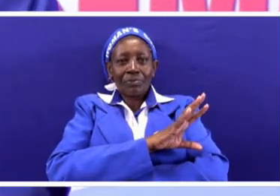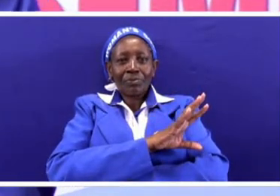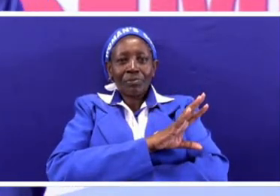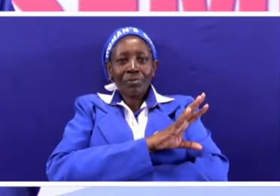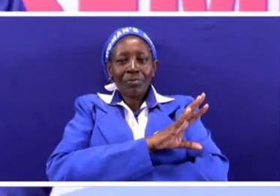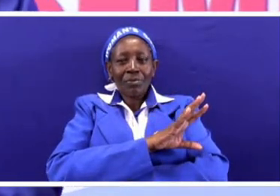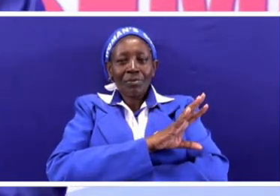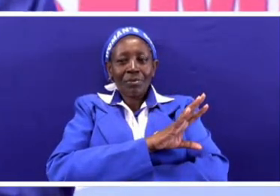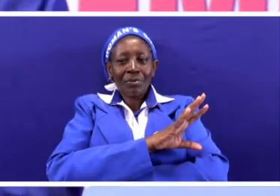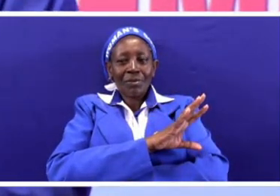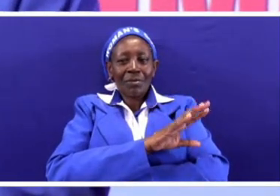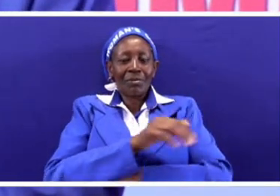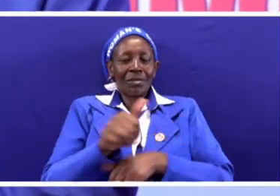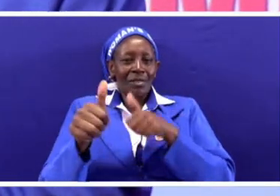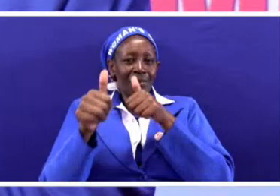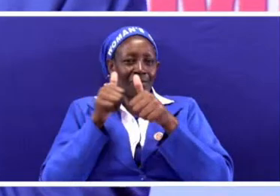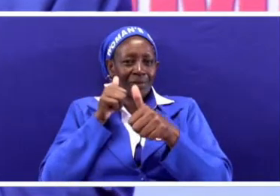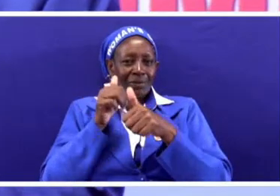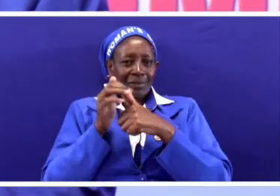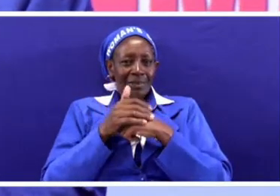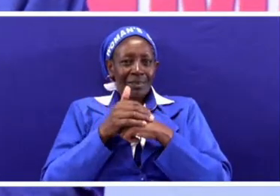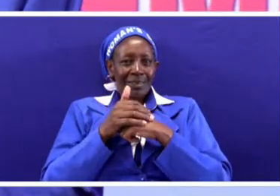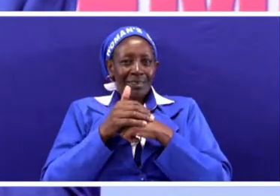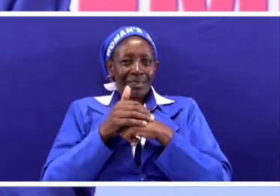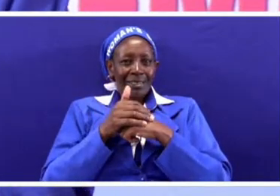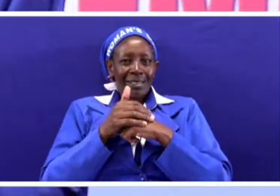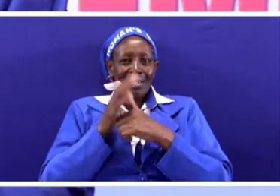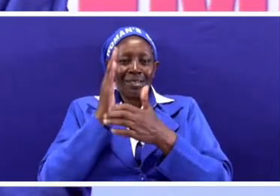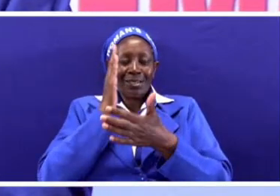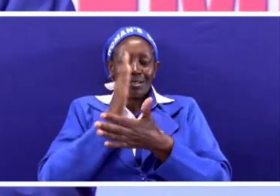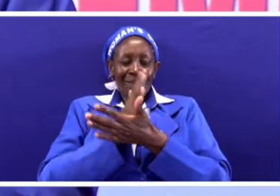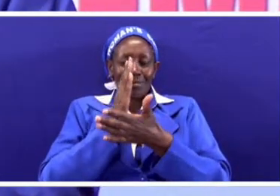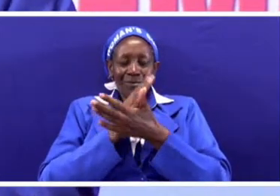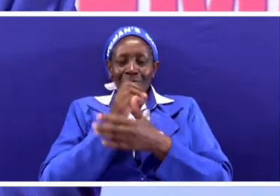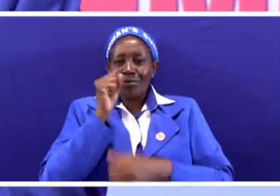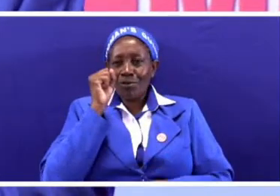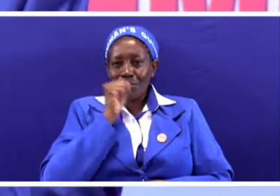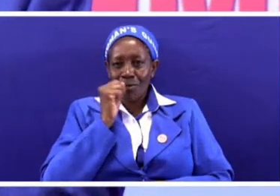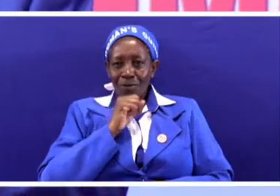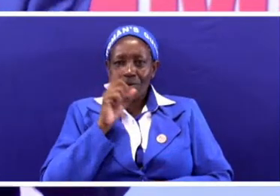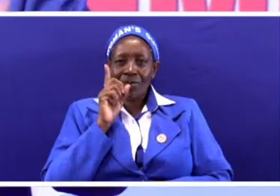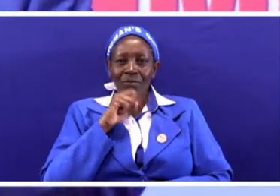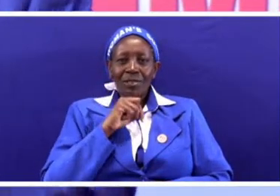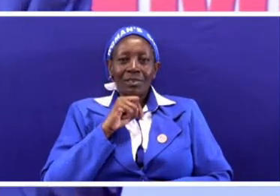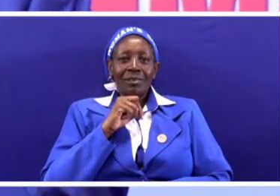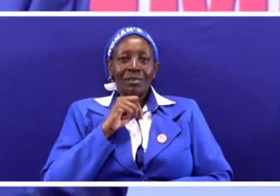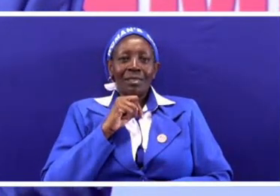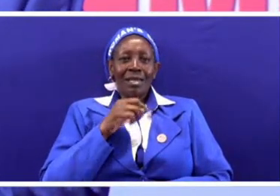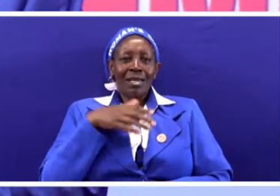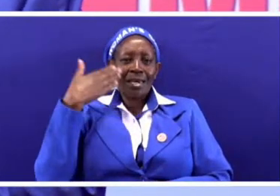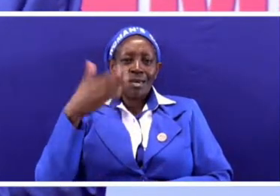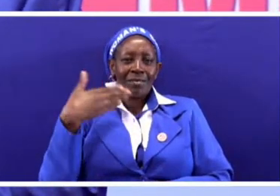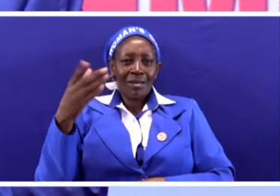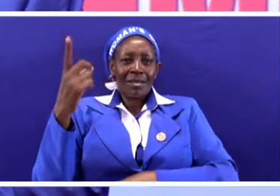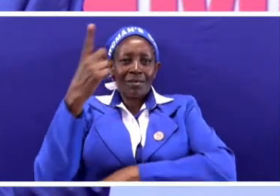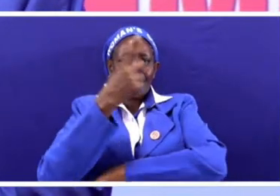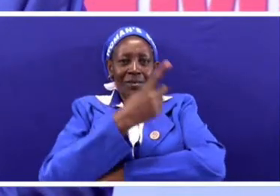we deny, gradually we are exiting. With every passing day, you and